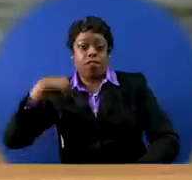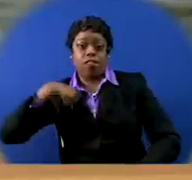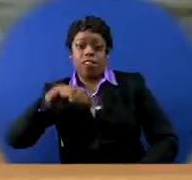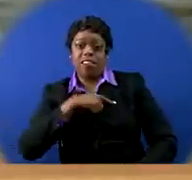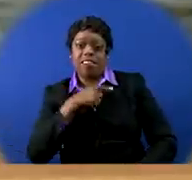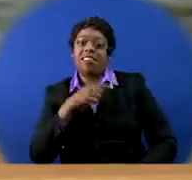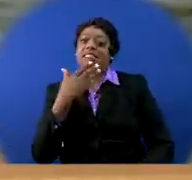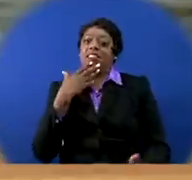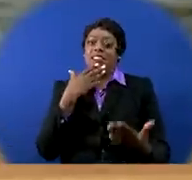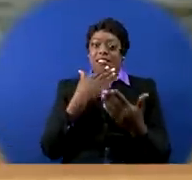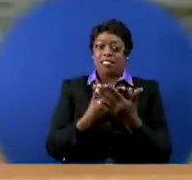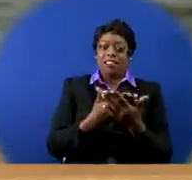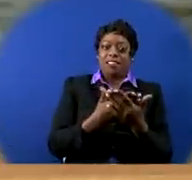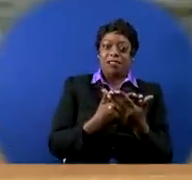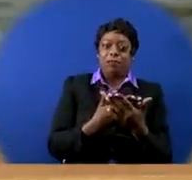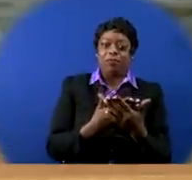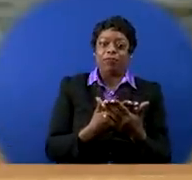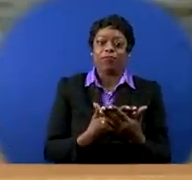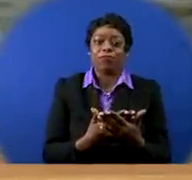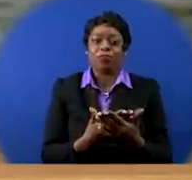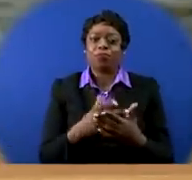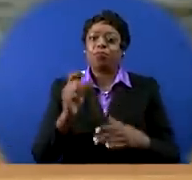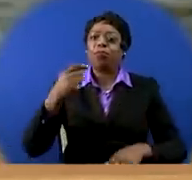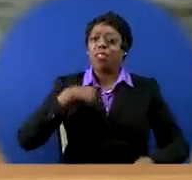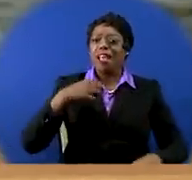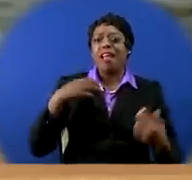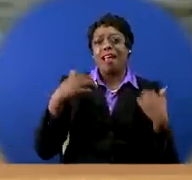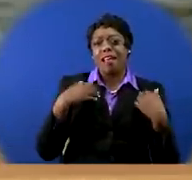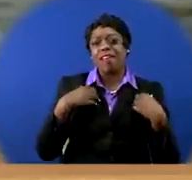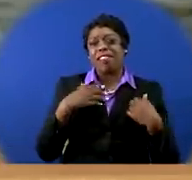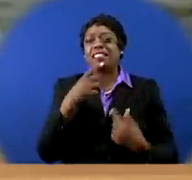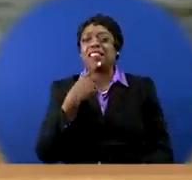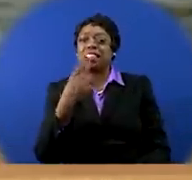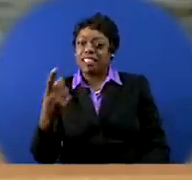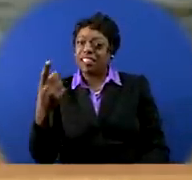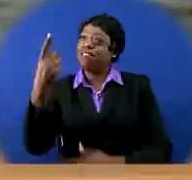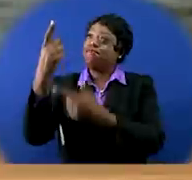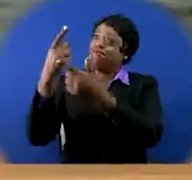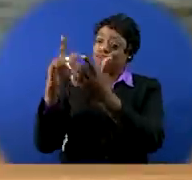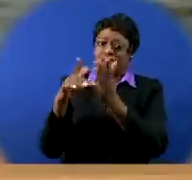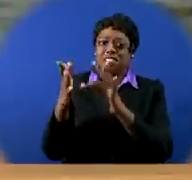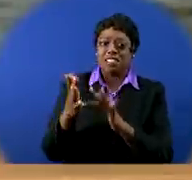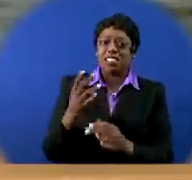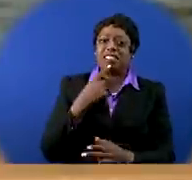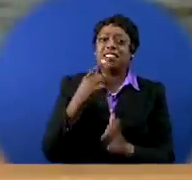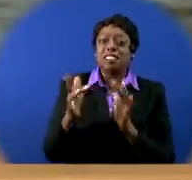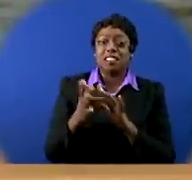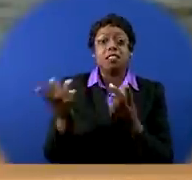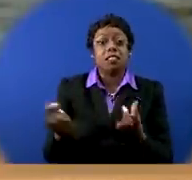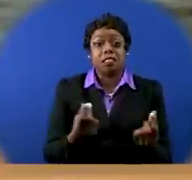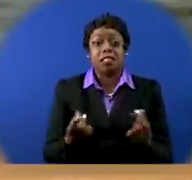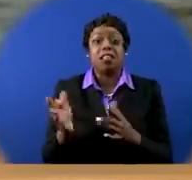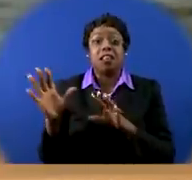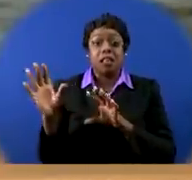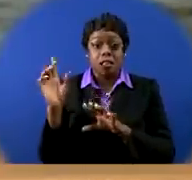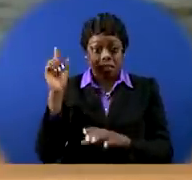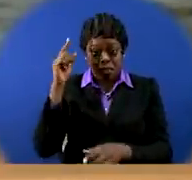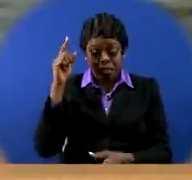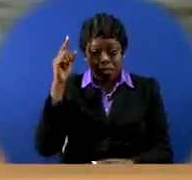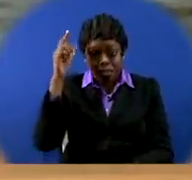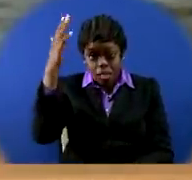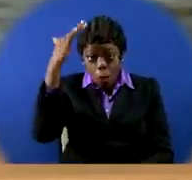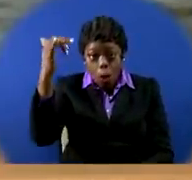This is good. I got this, says Jesus. And Jesus does this. That's why John says,